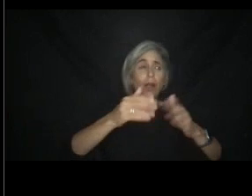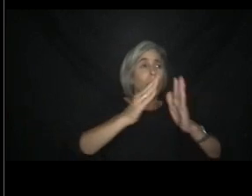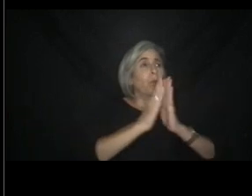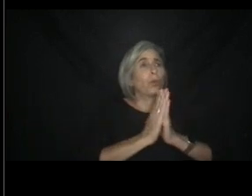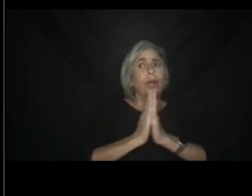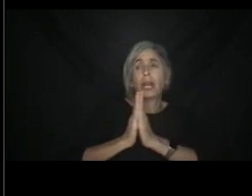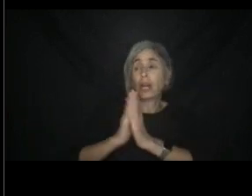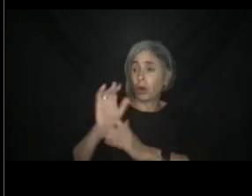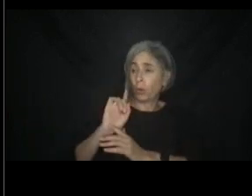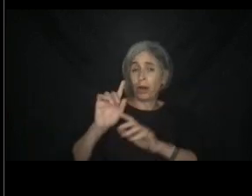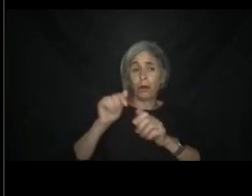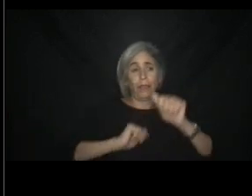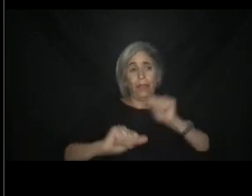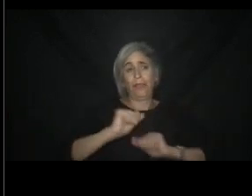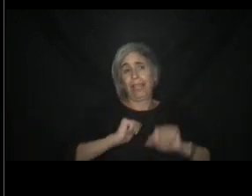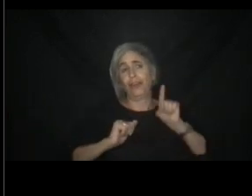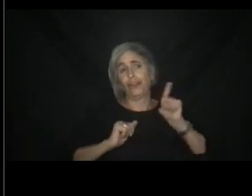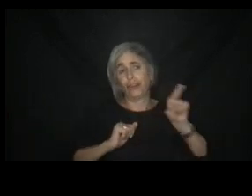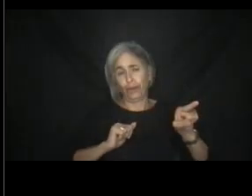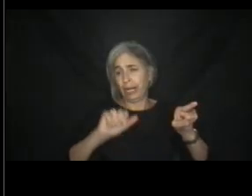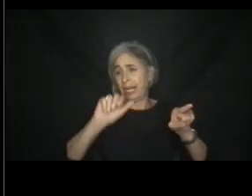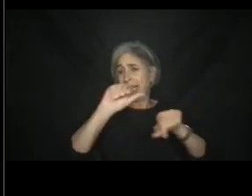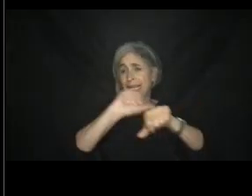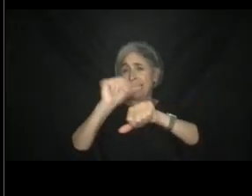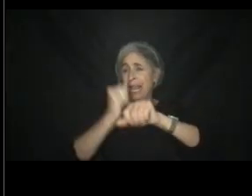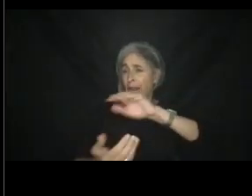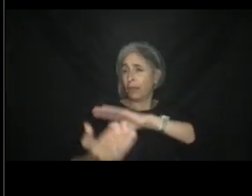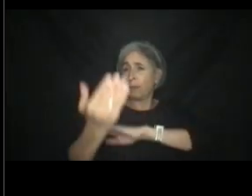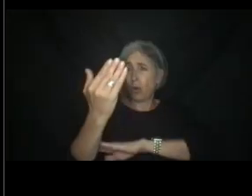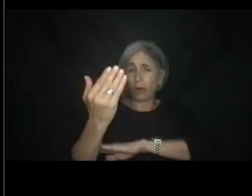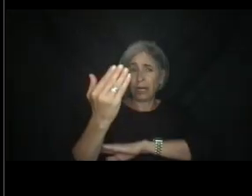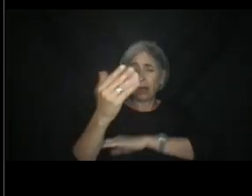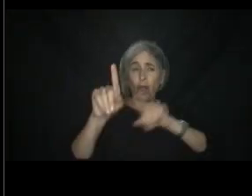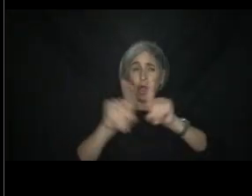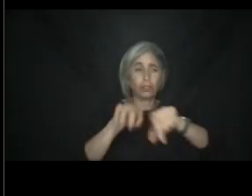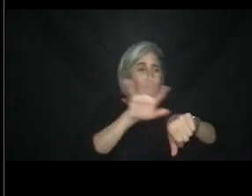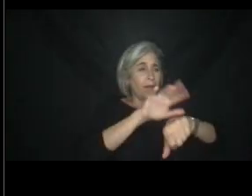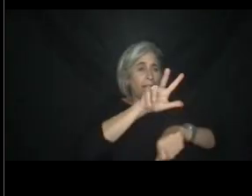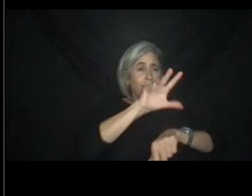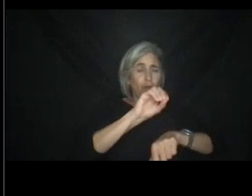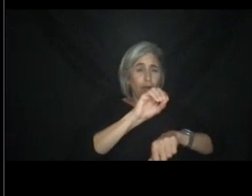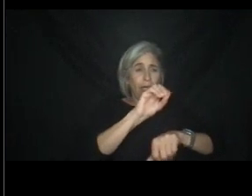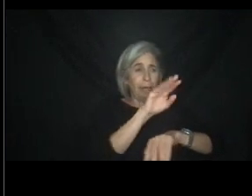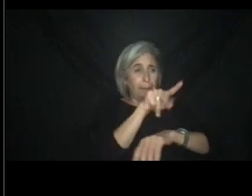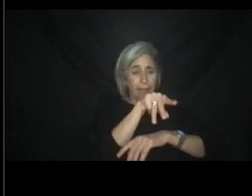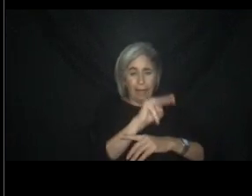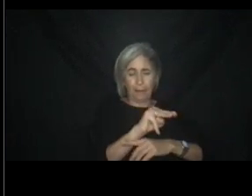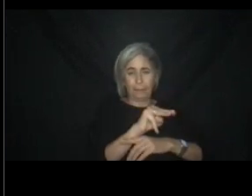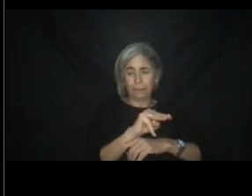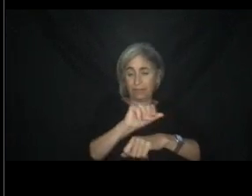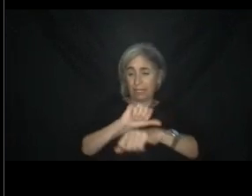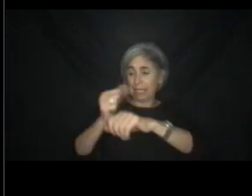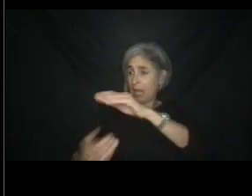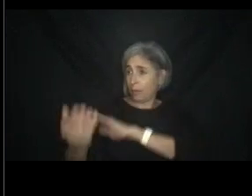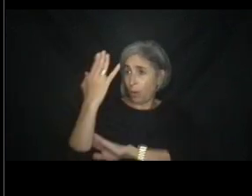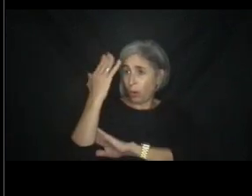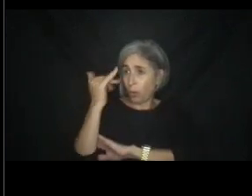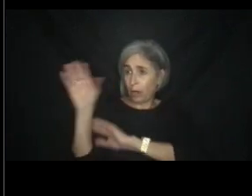the amphitheater at 10 a.m. and at 5:30 p.m. 10 a.m. so that we could bring our